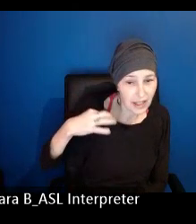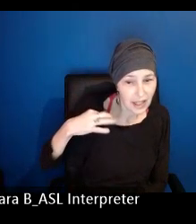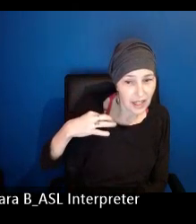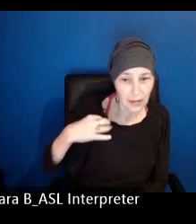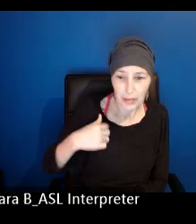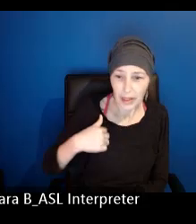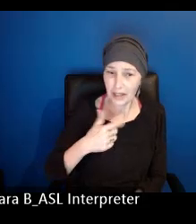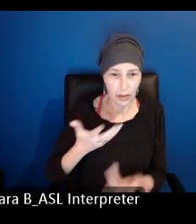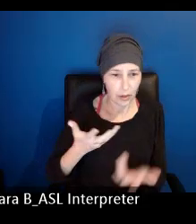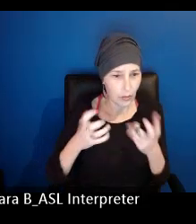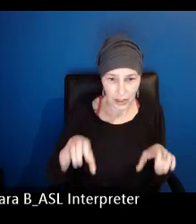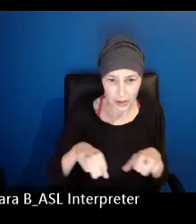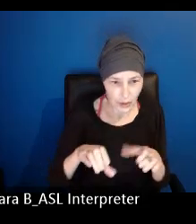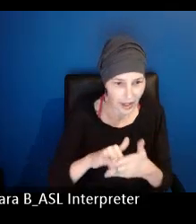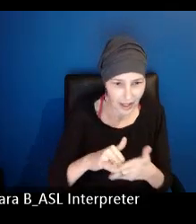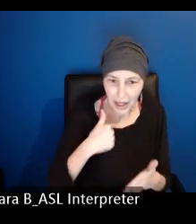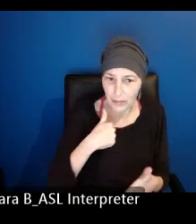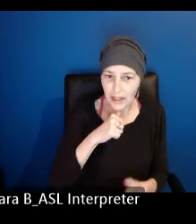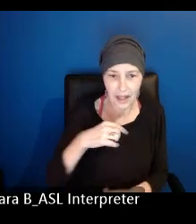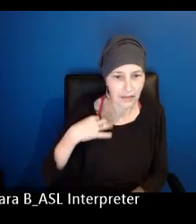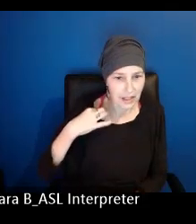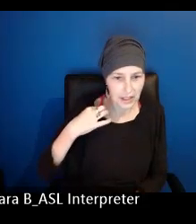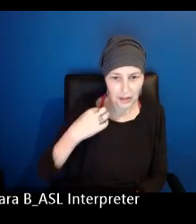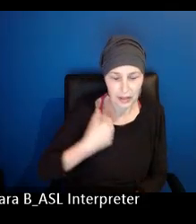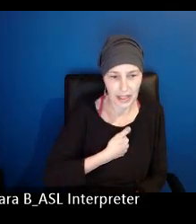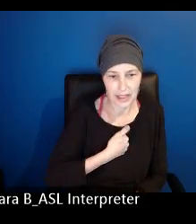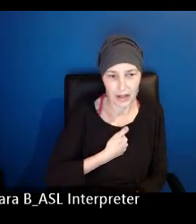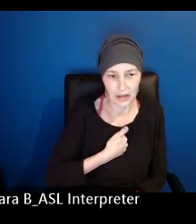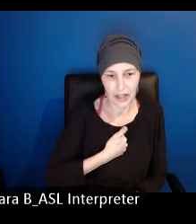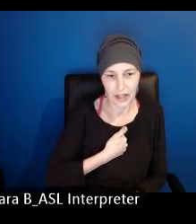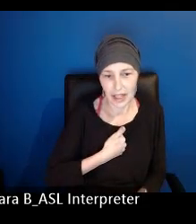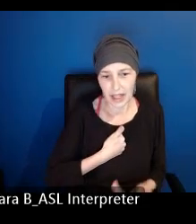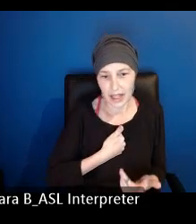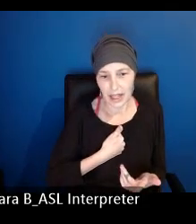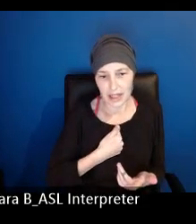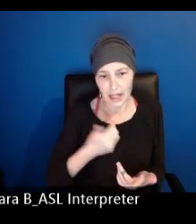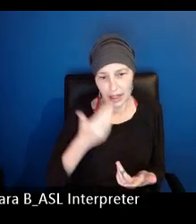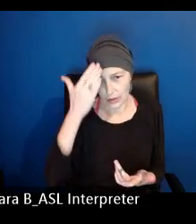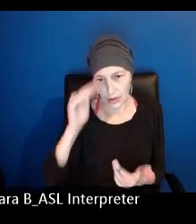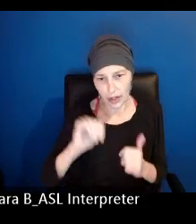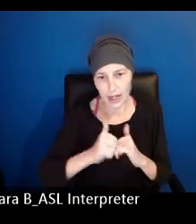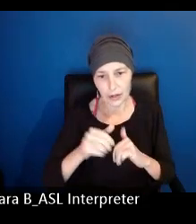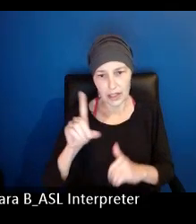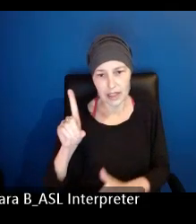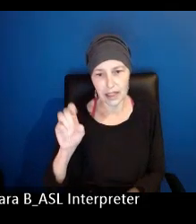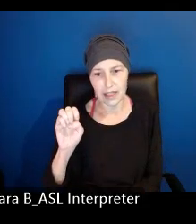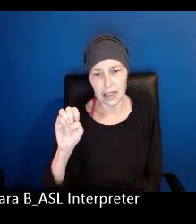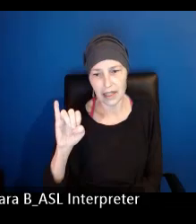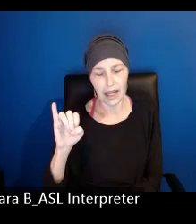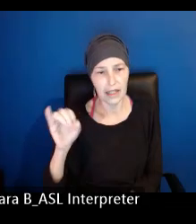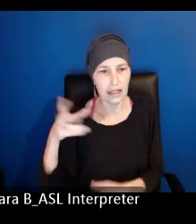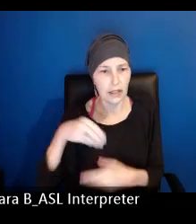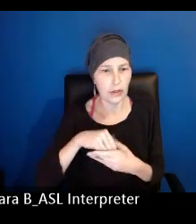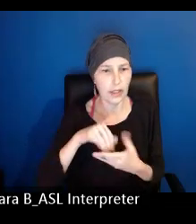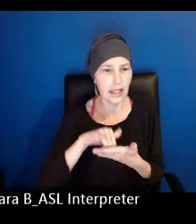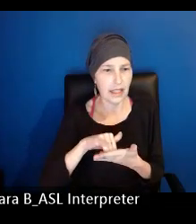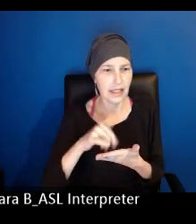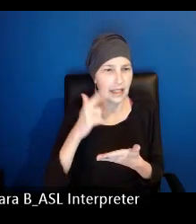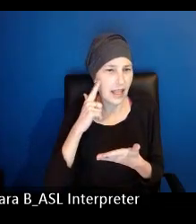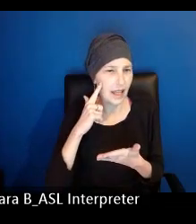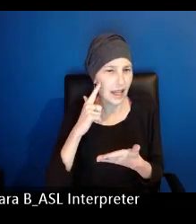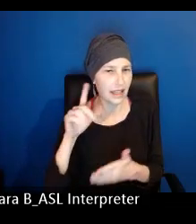it. And I don't see how DEI plays into this, as I thought that